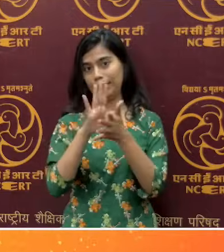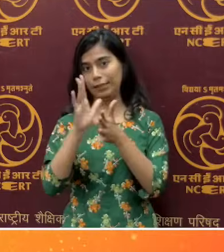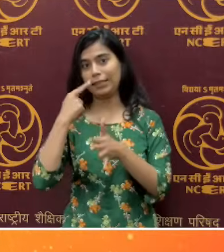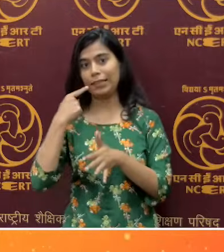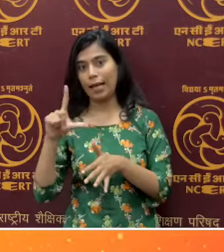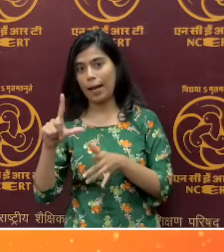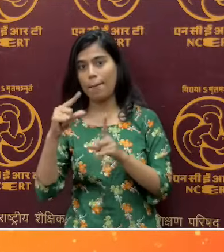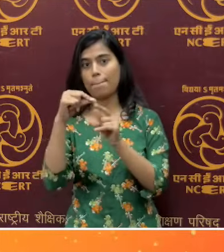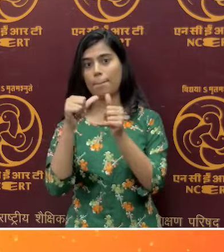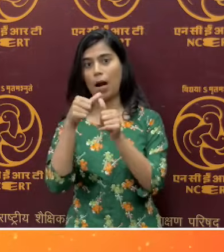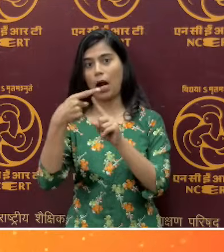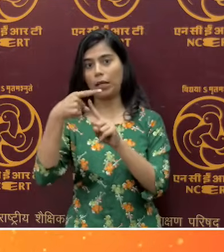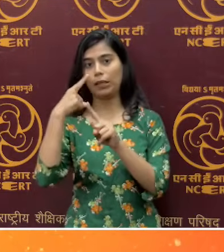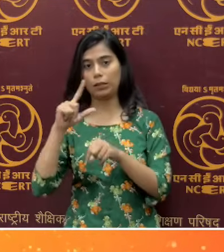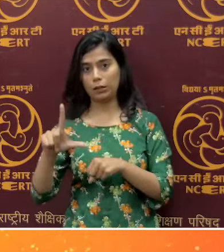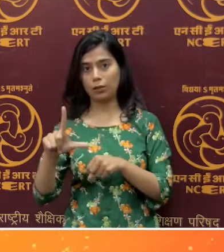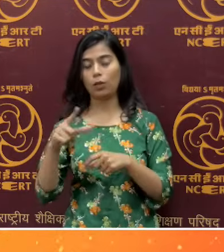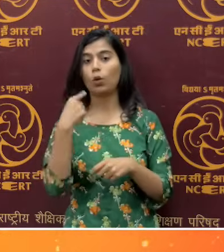sent to